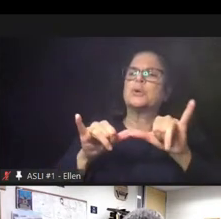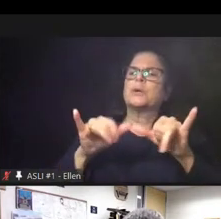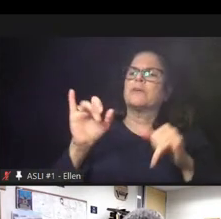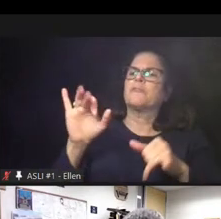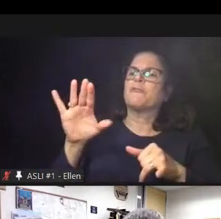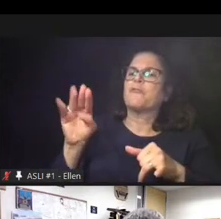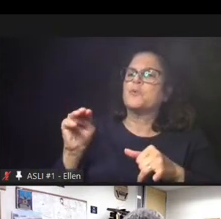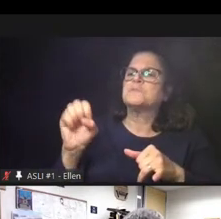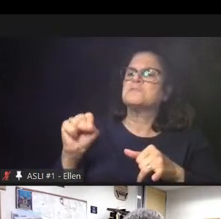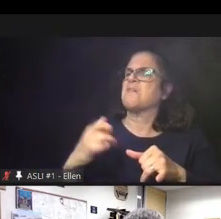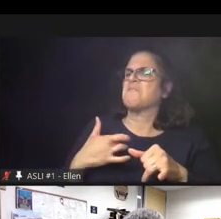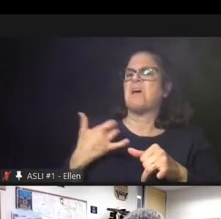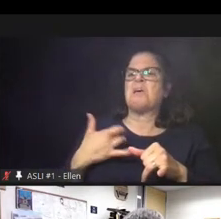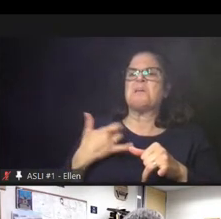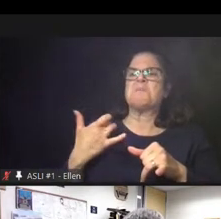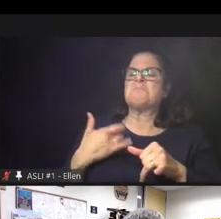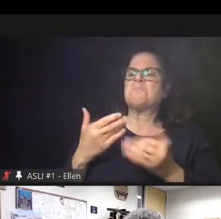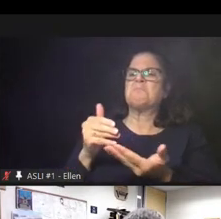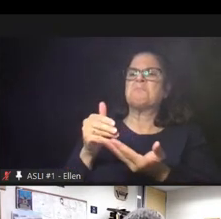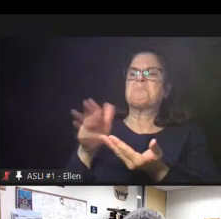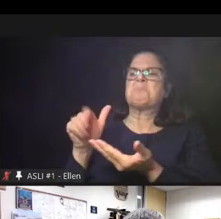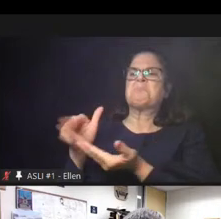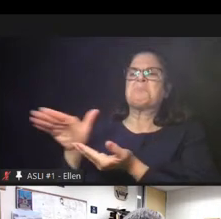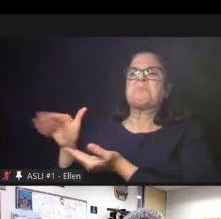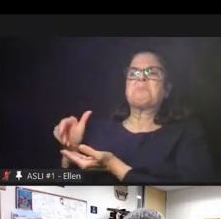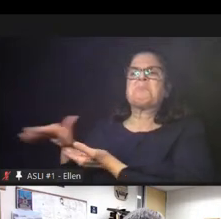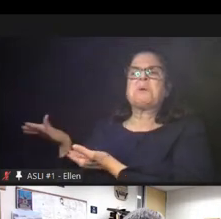weren't getting these opportunities because they were